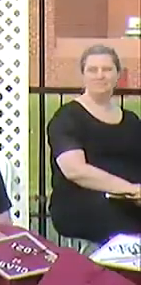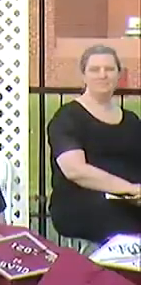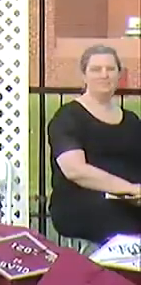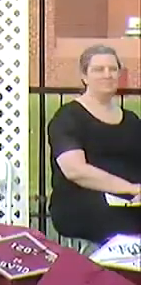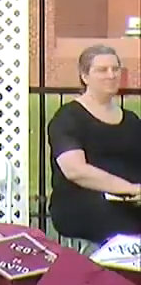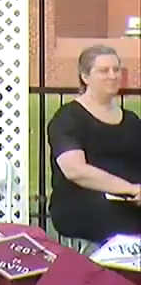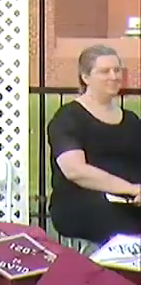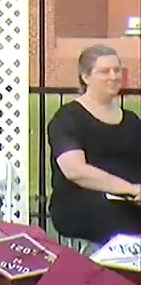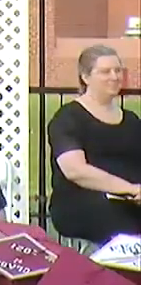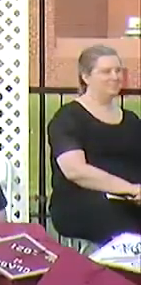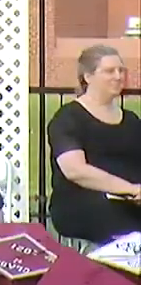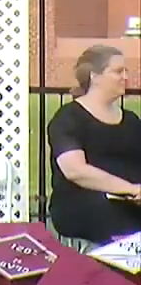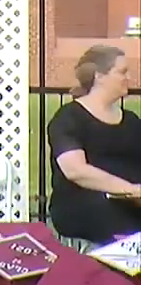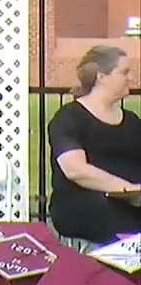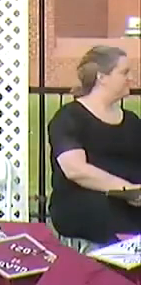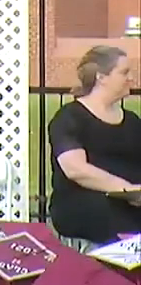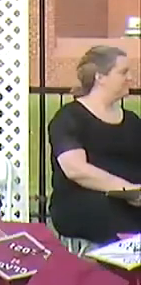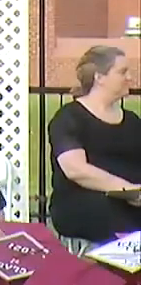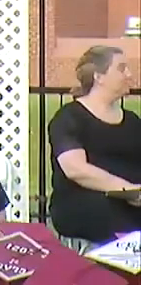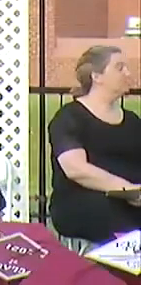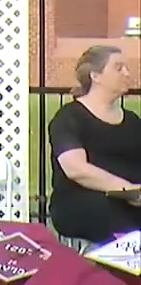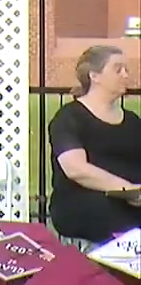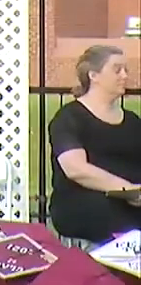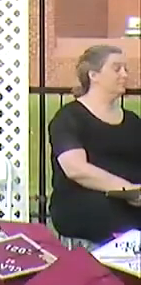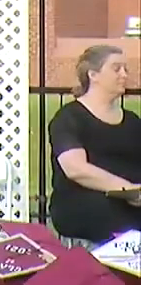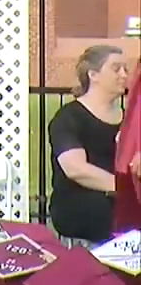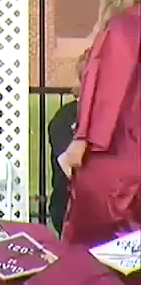Susan Christine Newman.